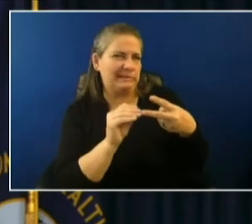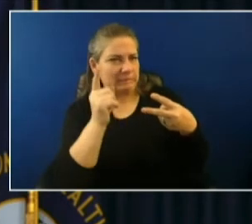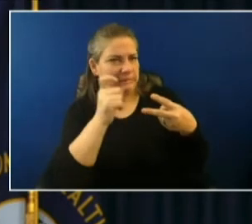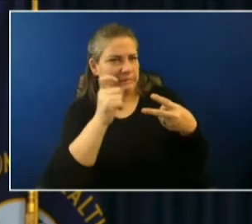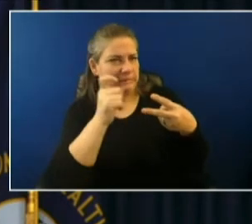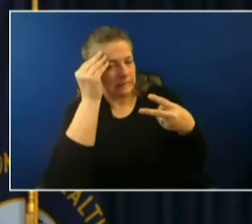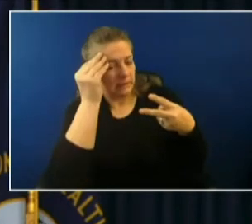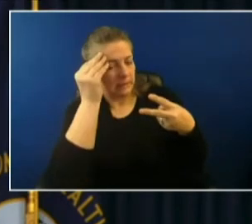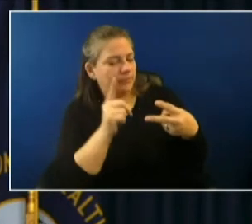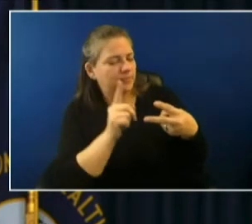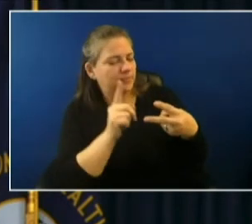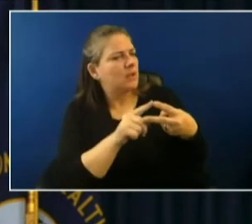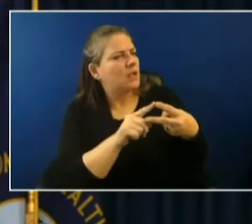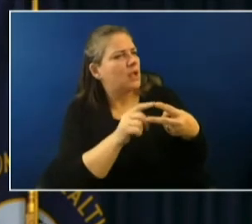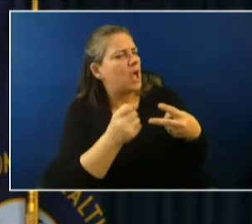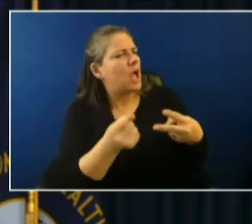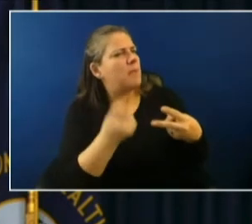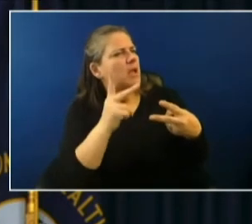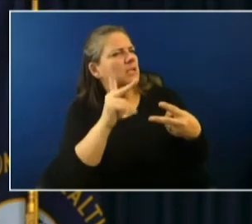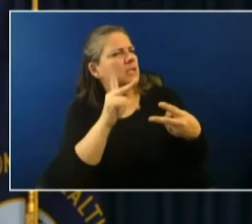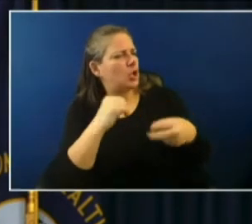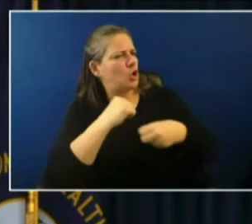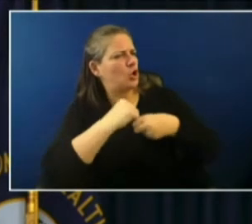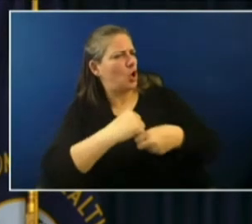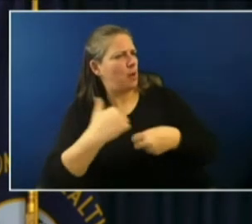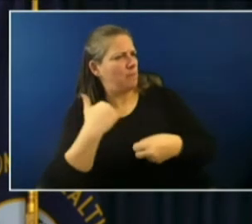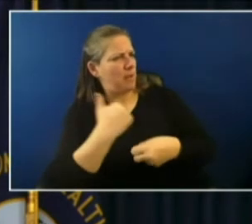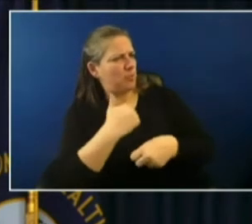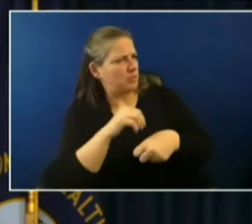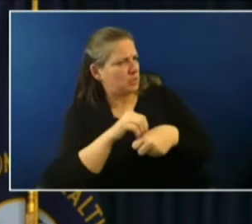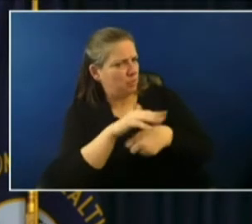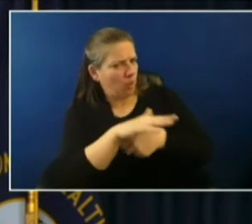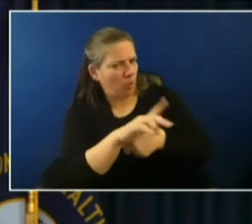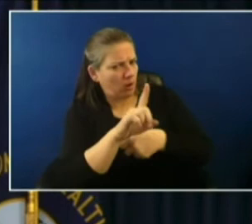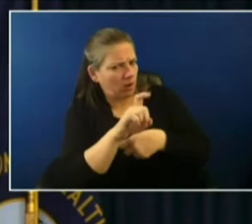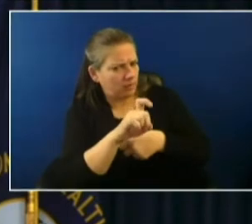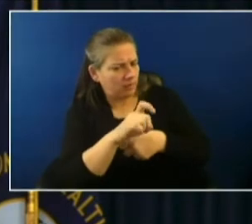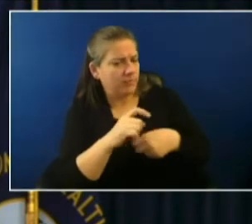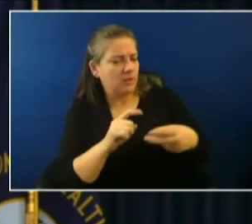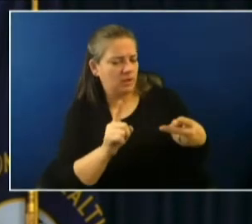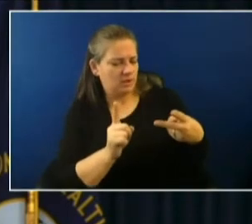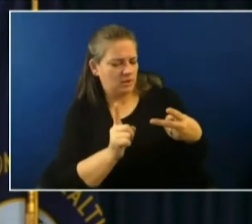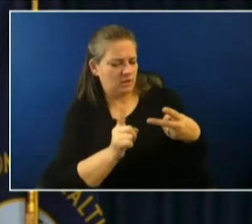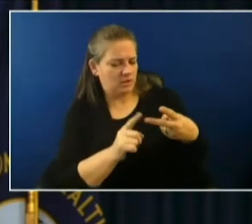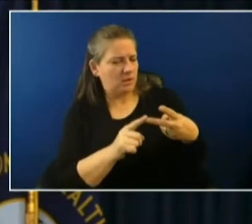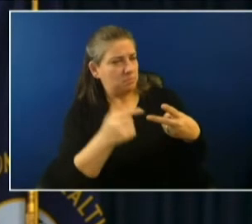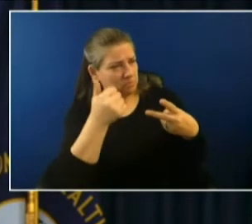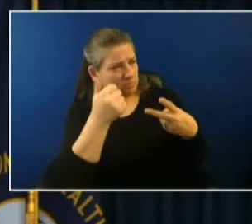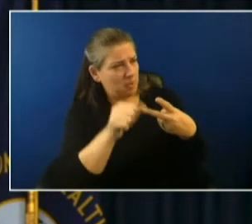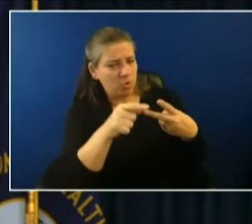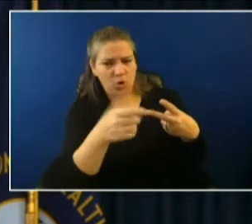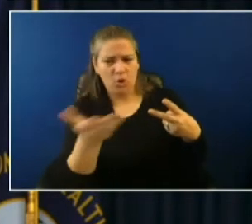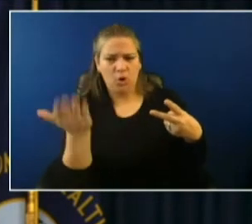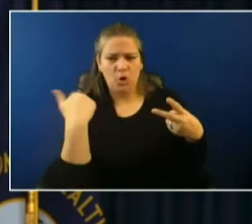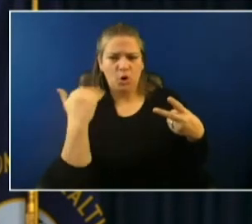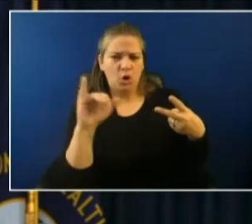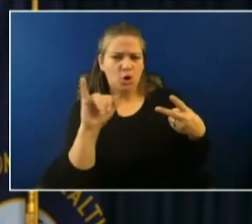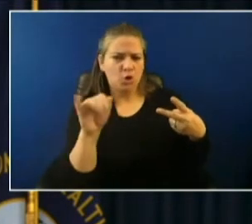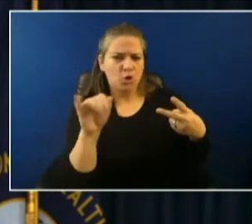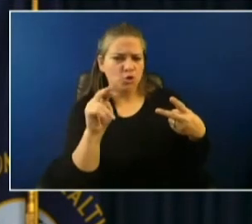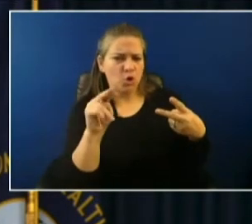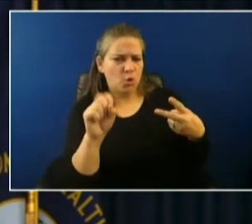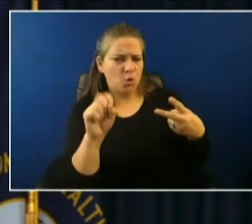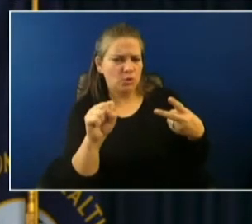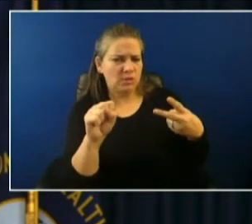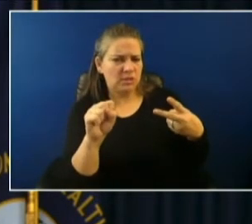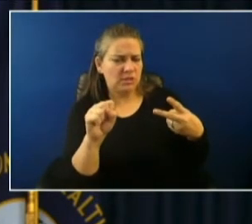many Kentucky Guard members do we have deployed? And secondly, you may remember in the Jones administration, they closed state government because of a